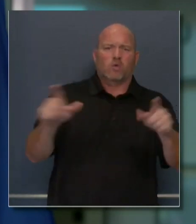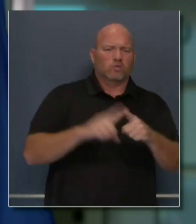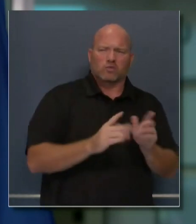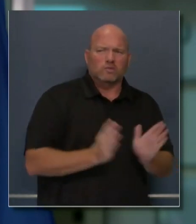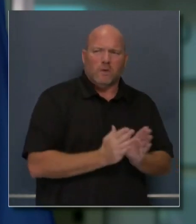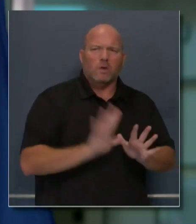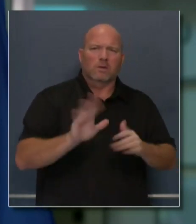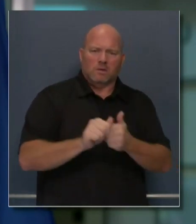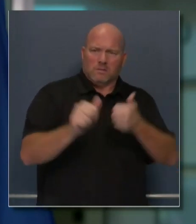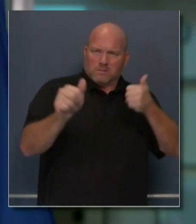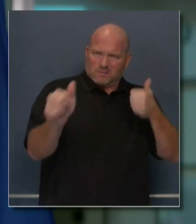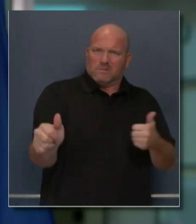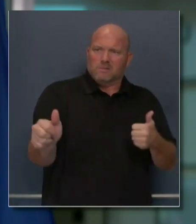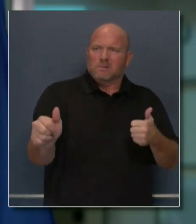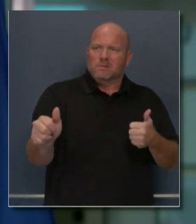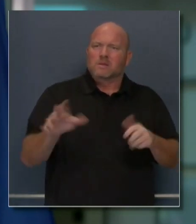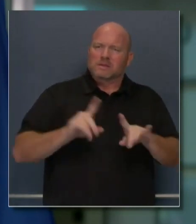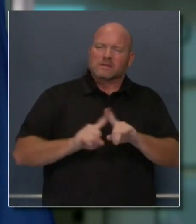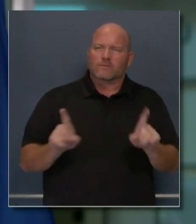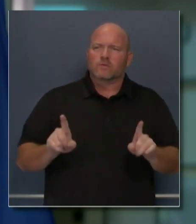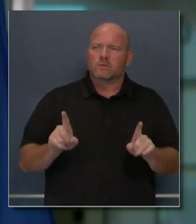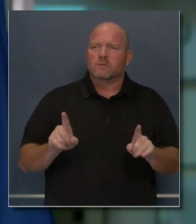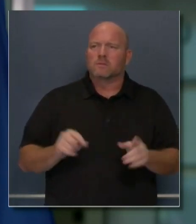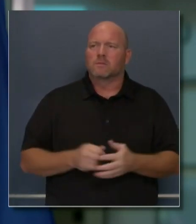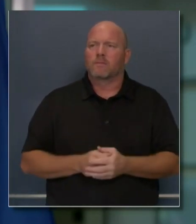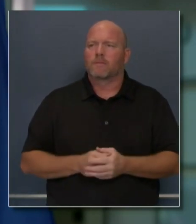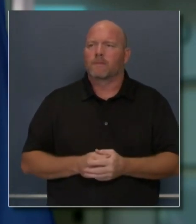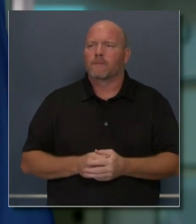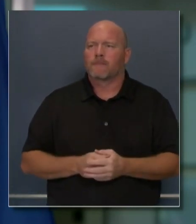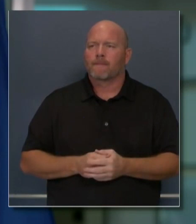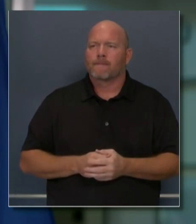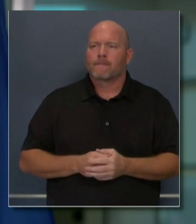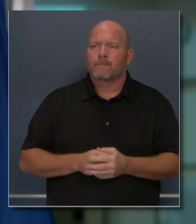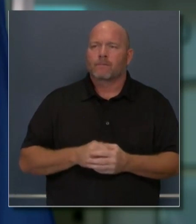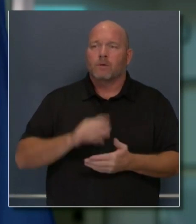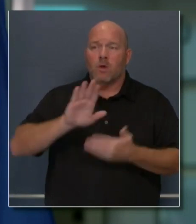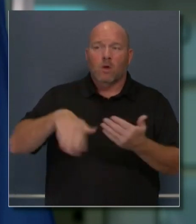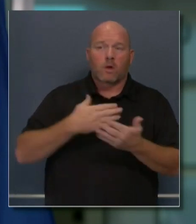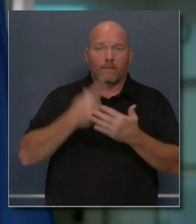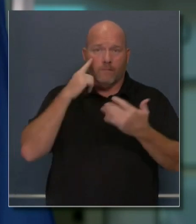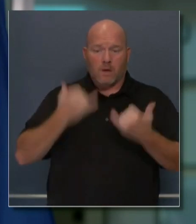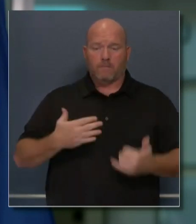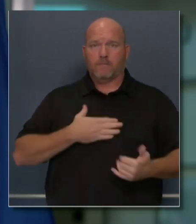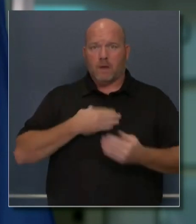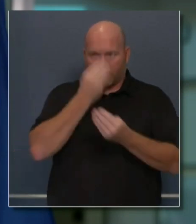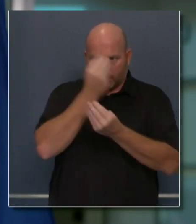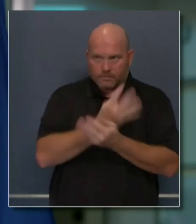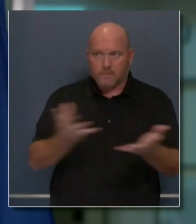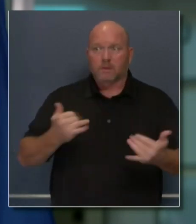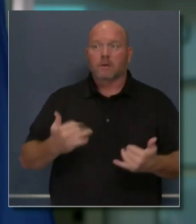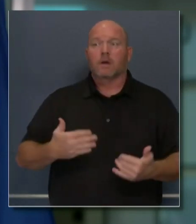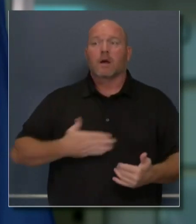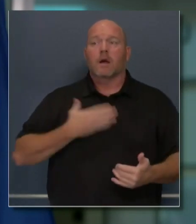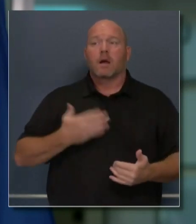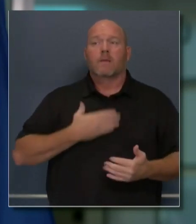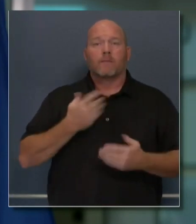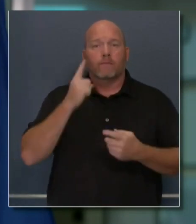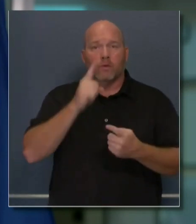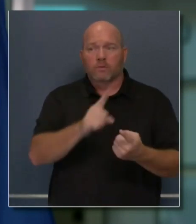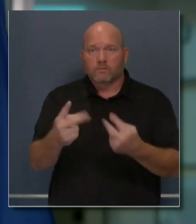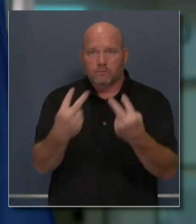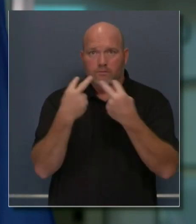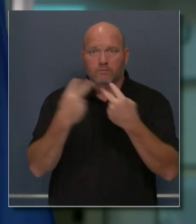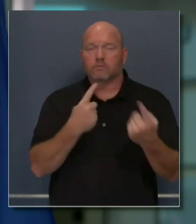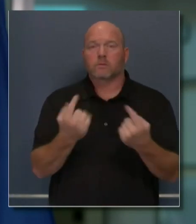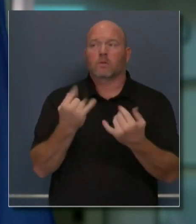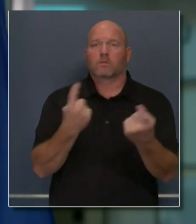well-known brands here in the state. So that's it for the update today, and of course now happy to answer any questions. Patrick